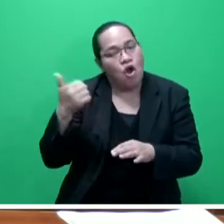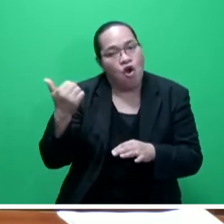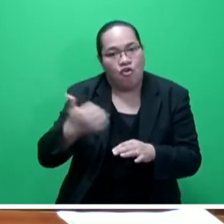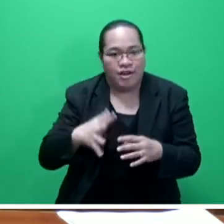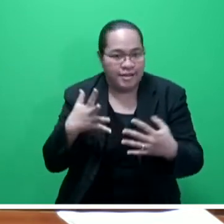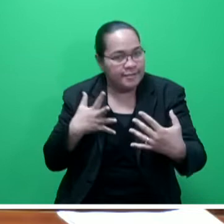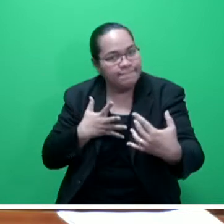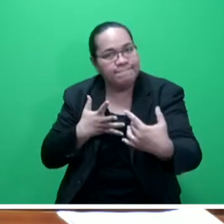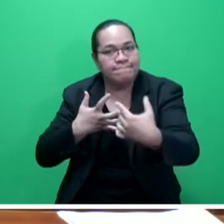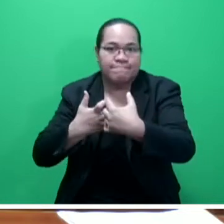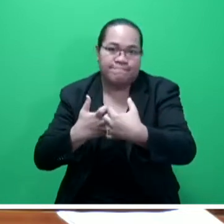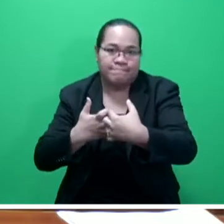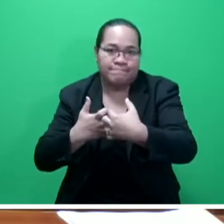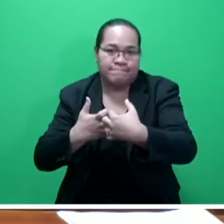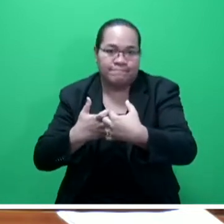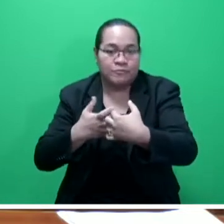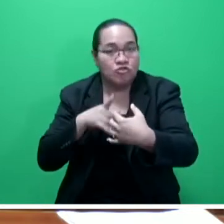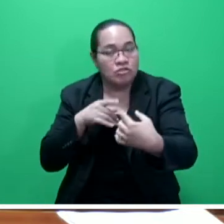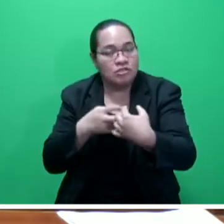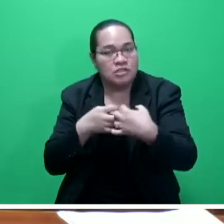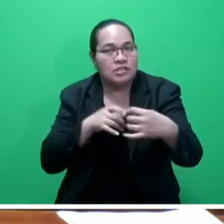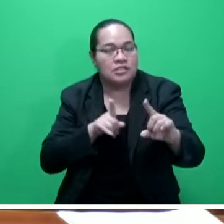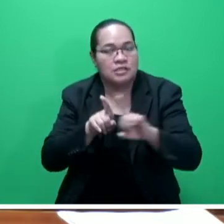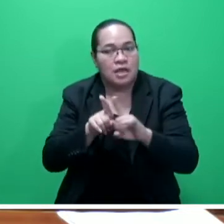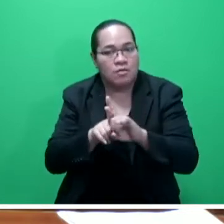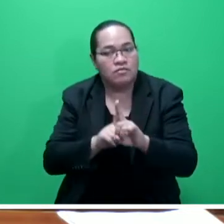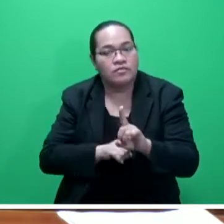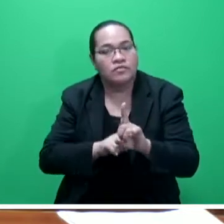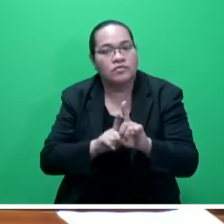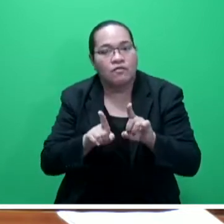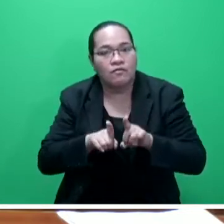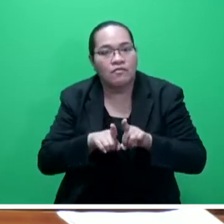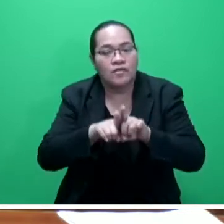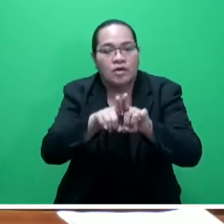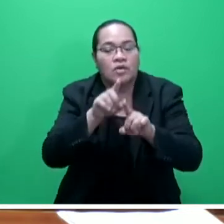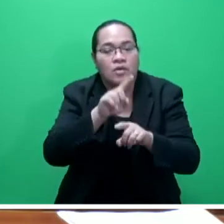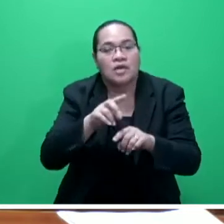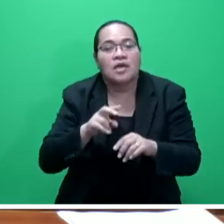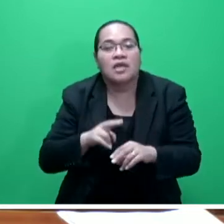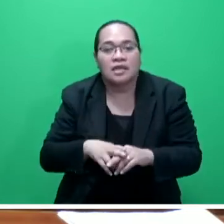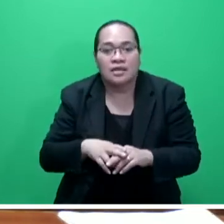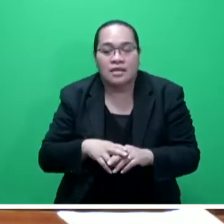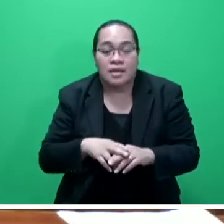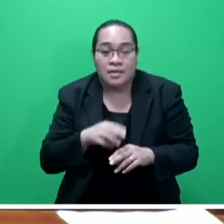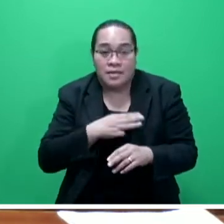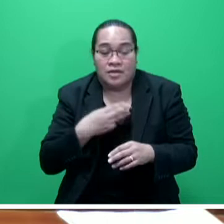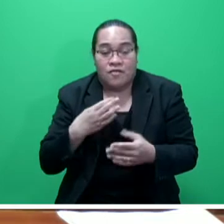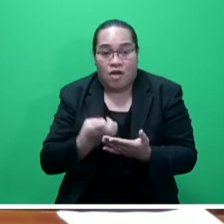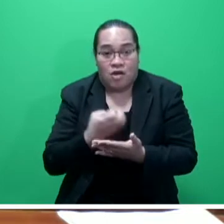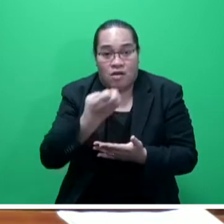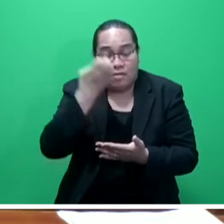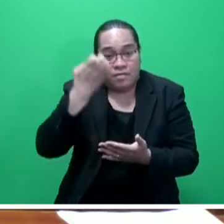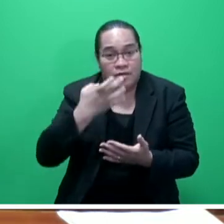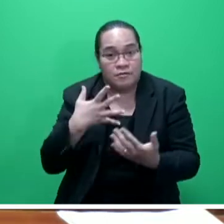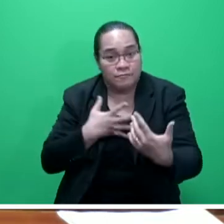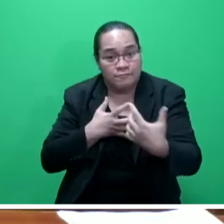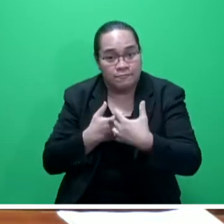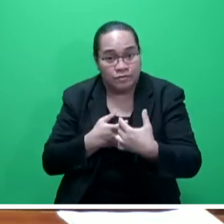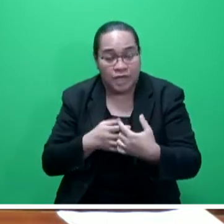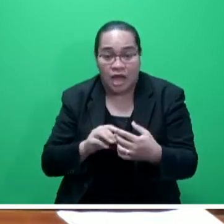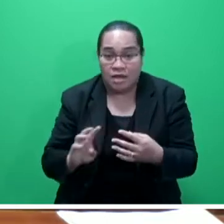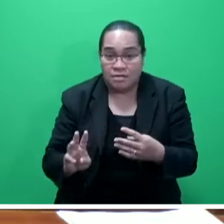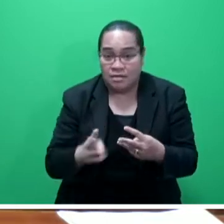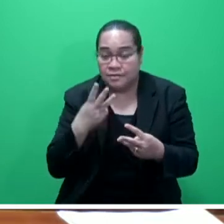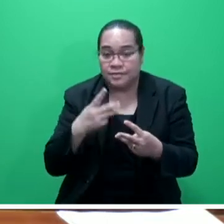reporting system to the Ministry of Economy's FIMS requirements. On the fourth recommendation in terms of gender balance,